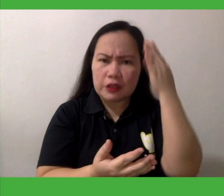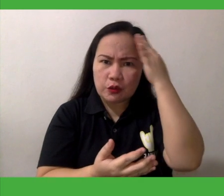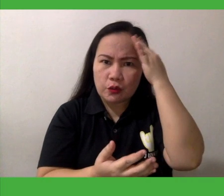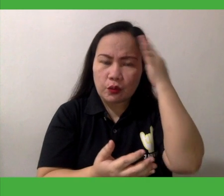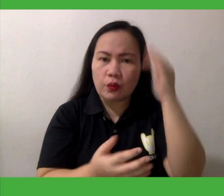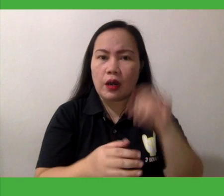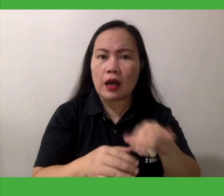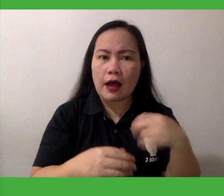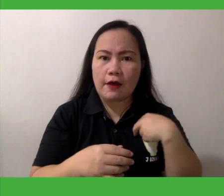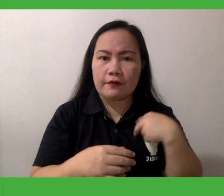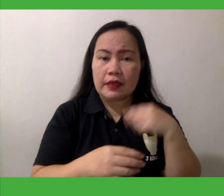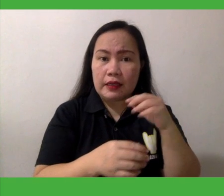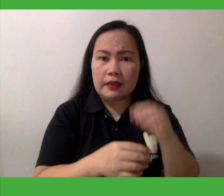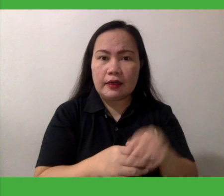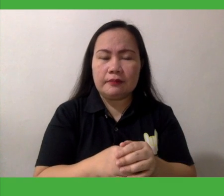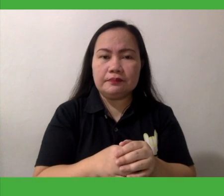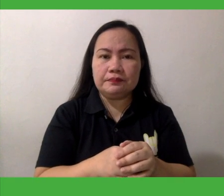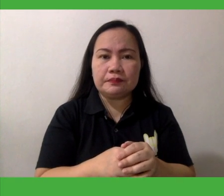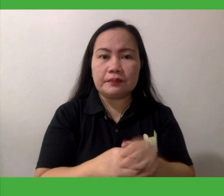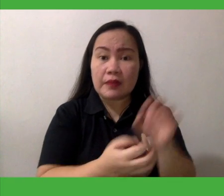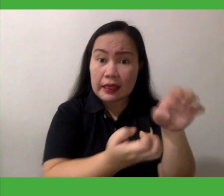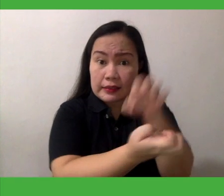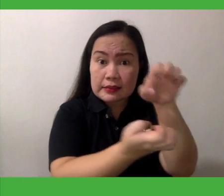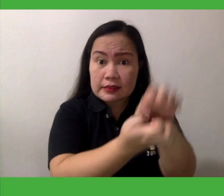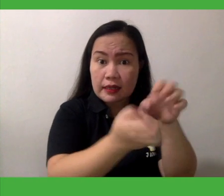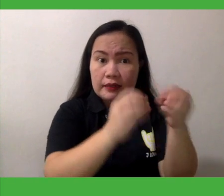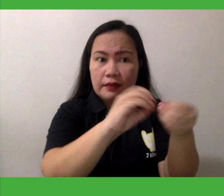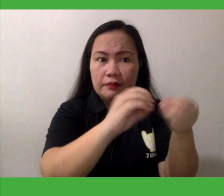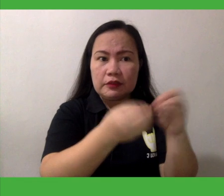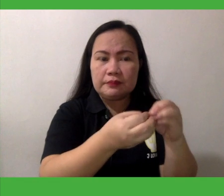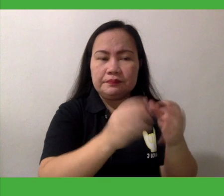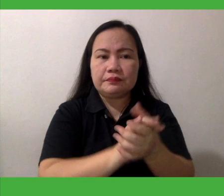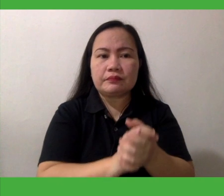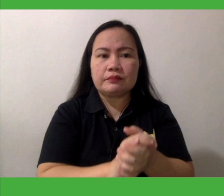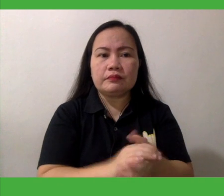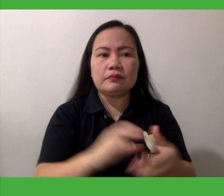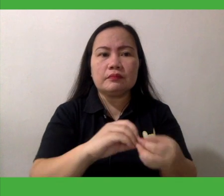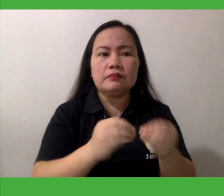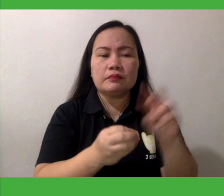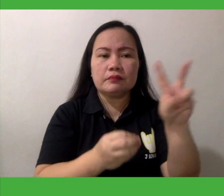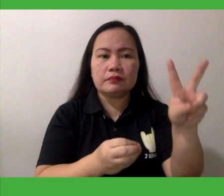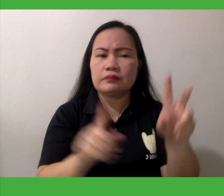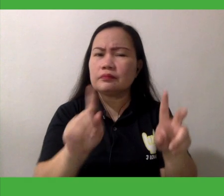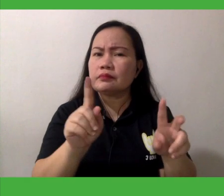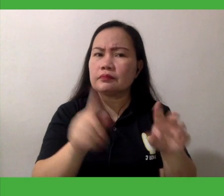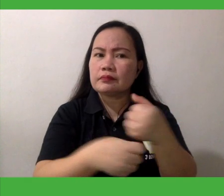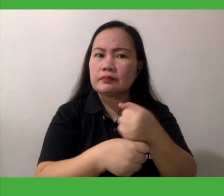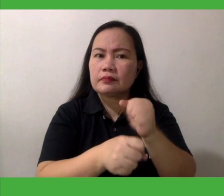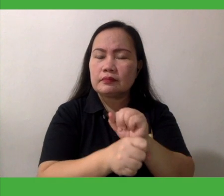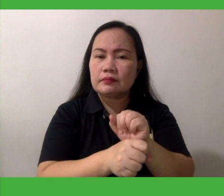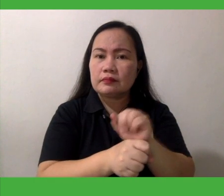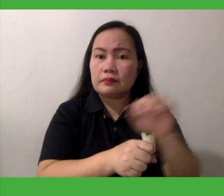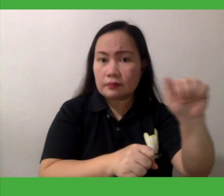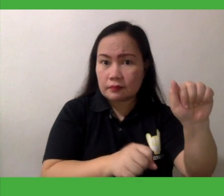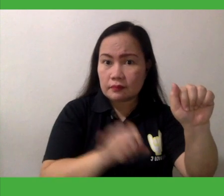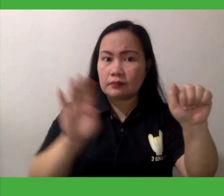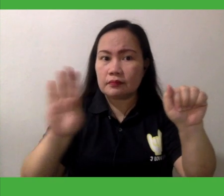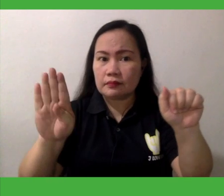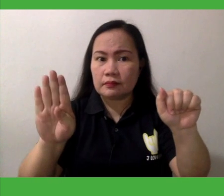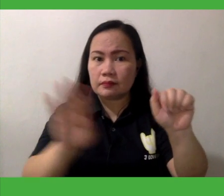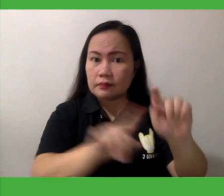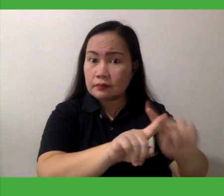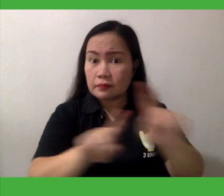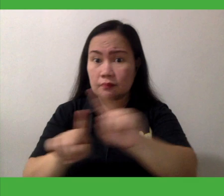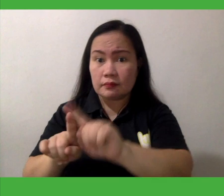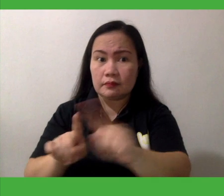yun po ang pagkakapareho nila. Now, what makes these two groups different? Anong pagkakaiba?